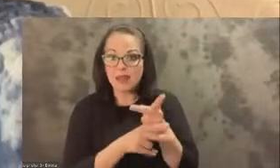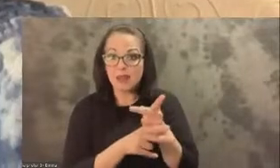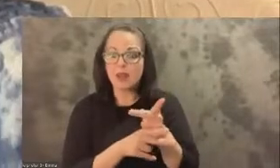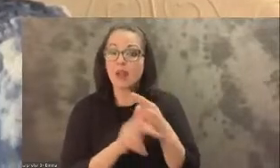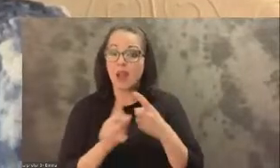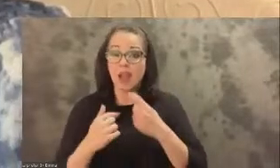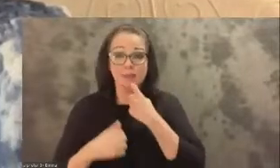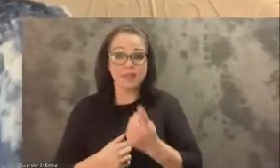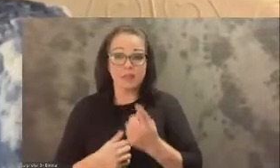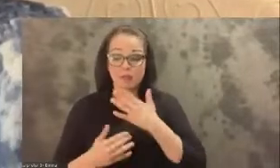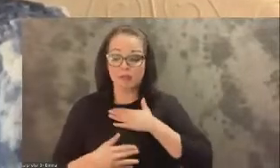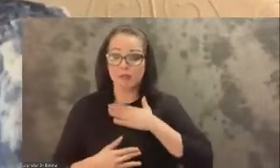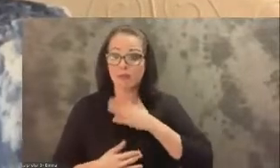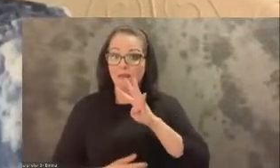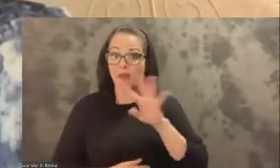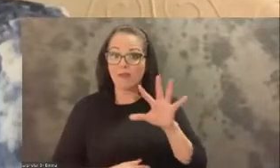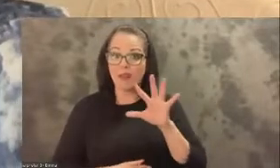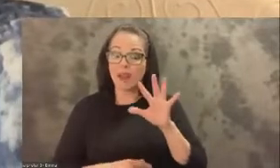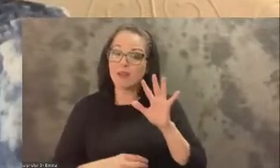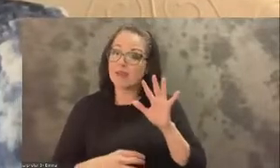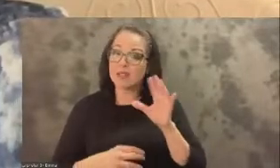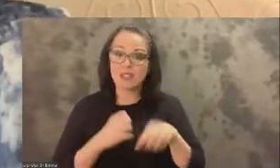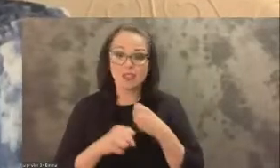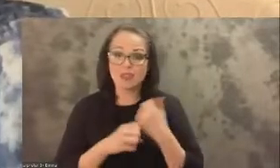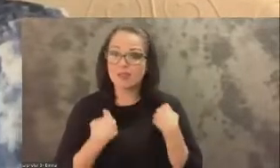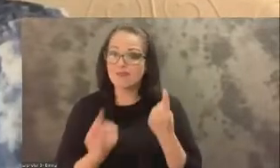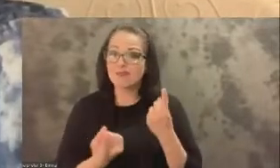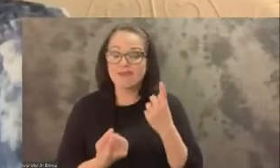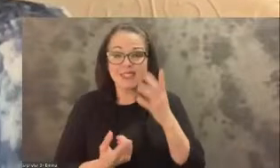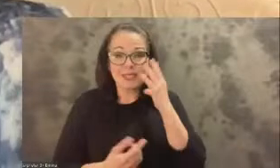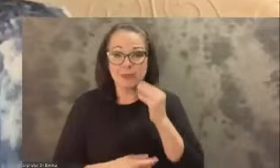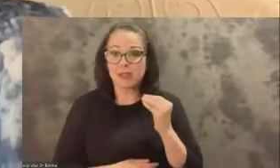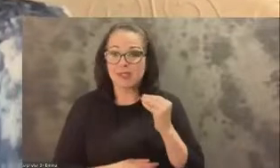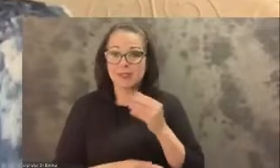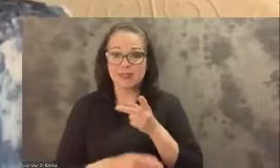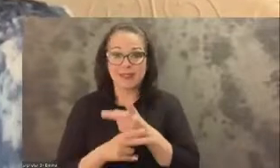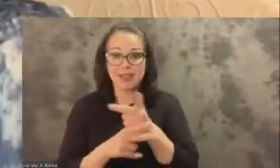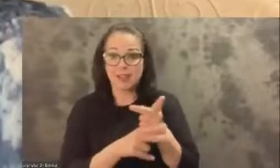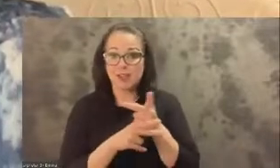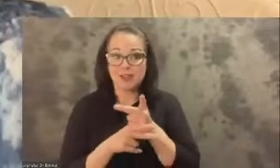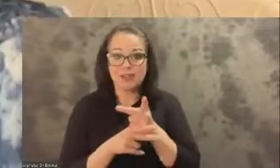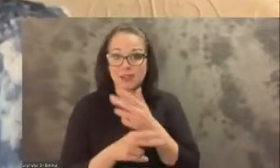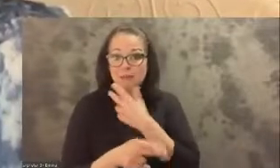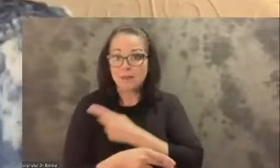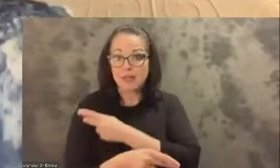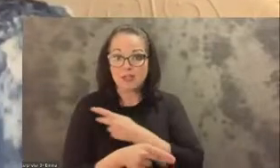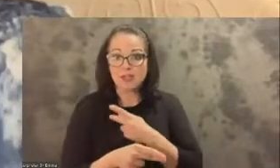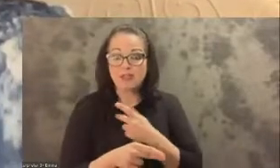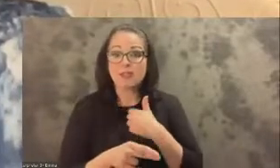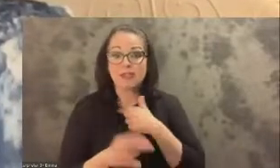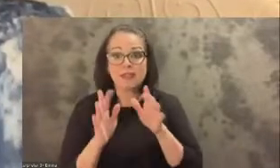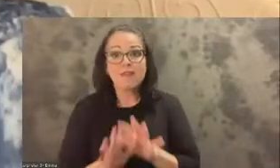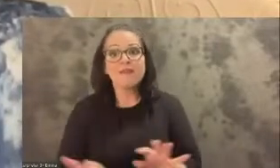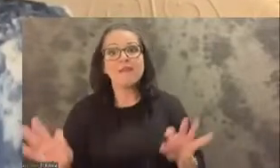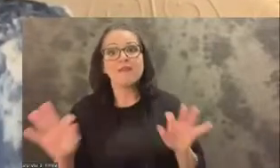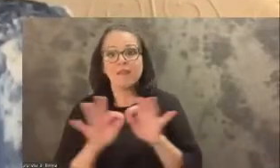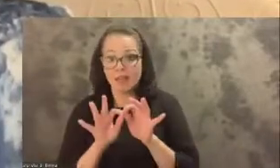meager 45 years of experience taking care of patients, that it is vital